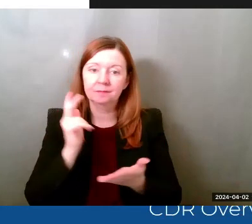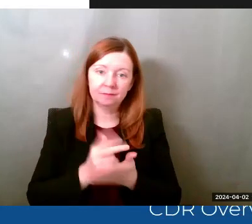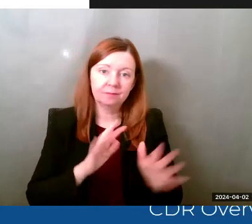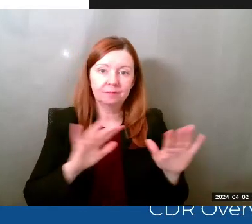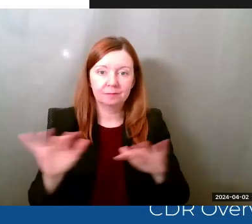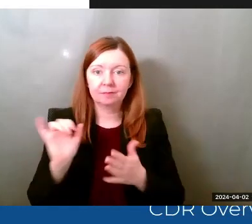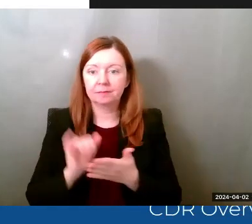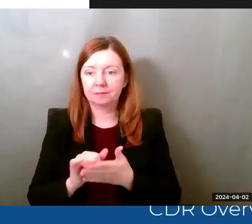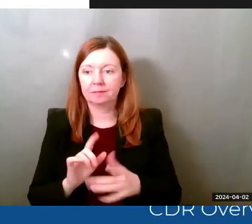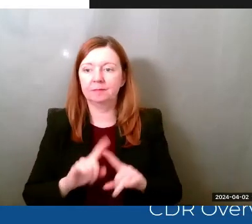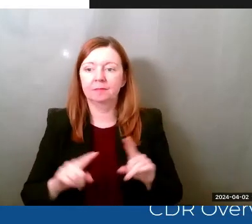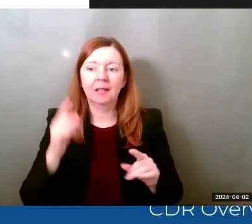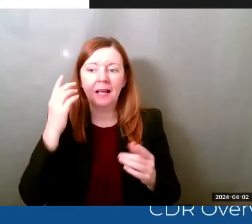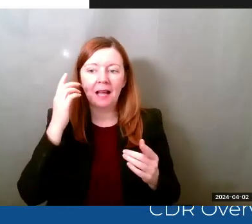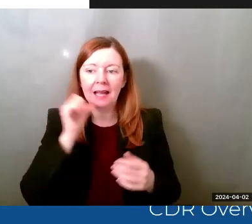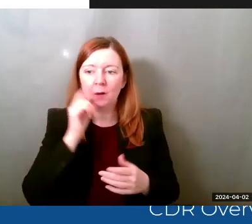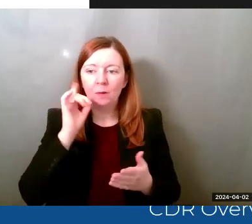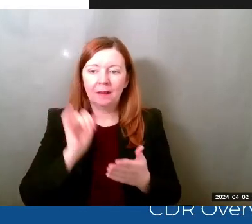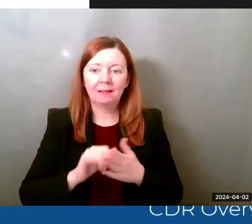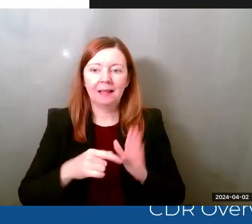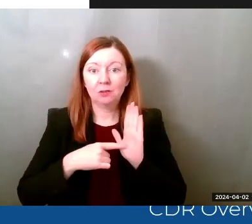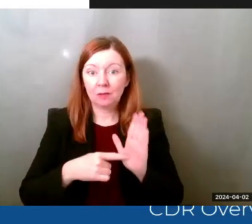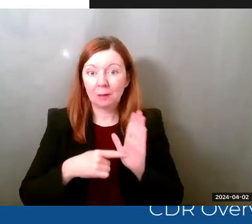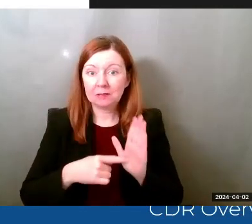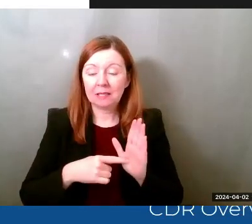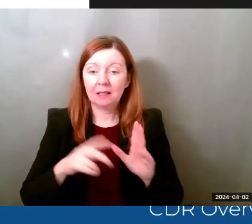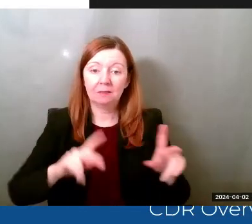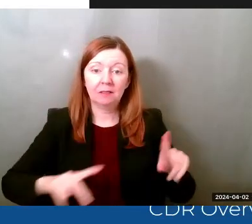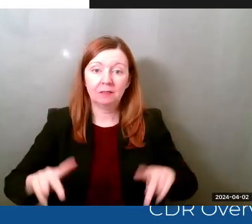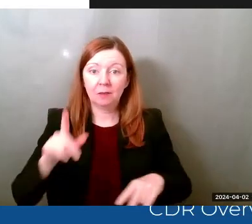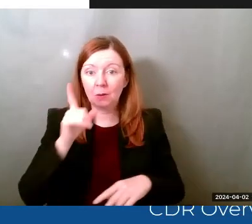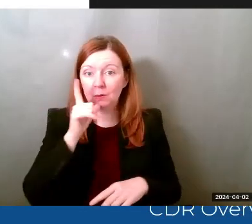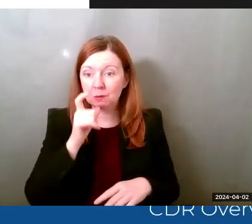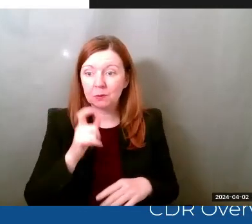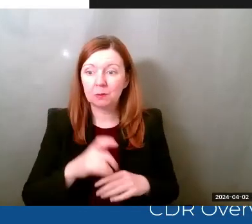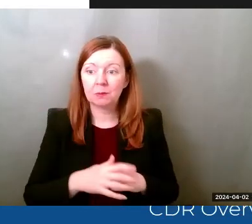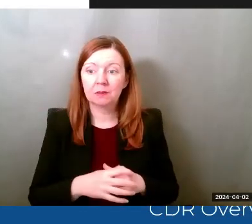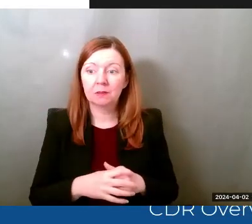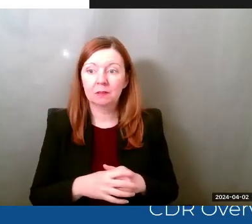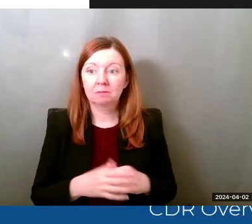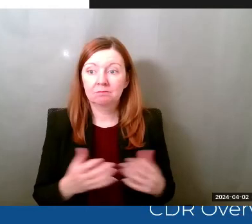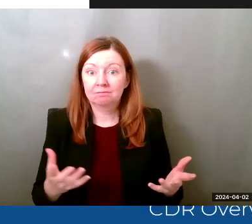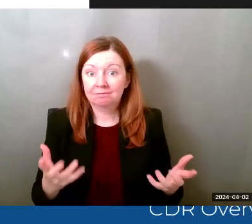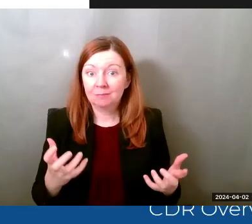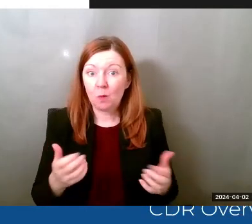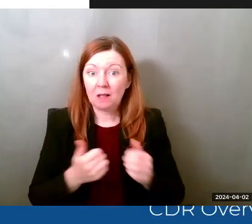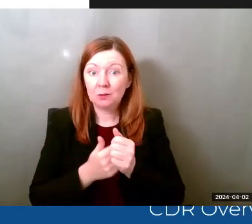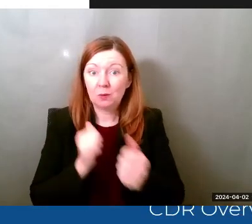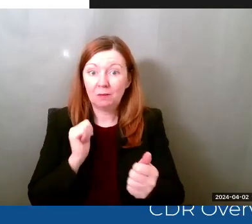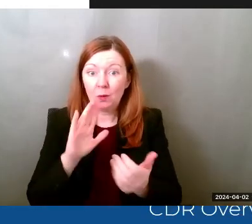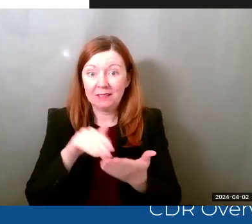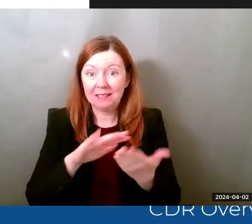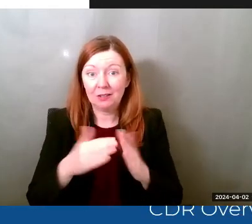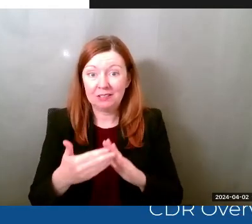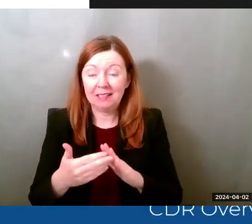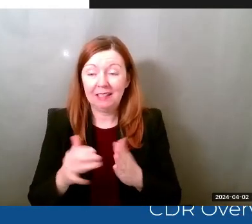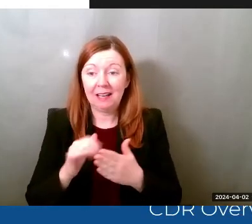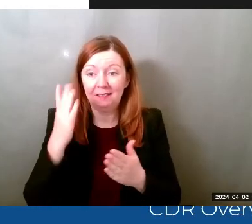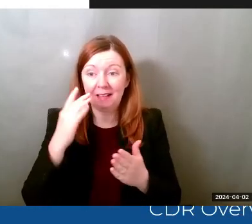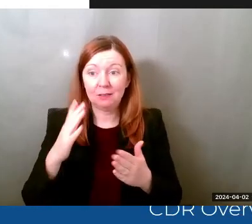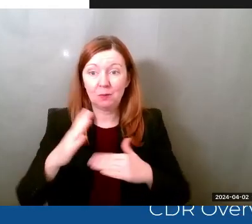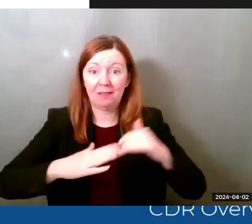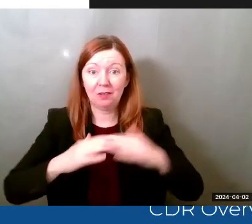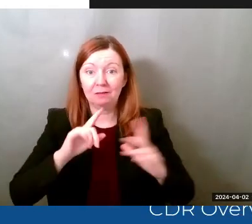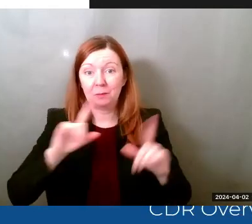and things like that, but I don't think that that is representative of folks who want to avoid Center City, and that's why they're